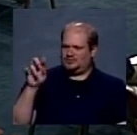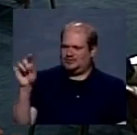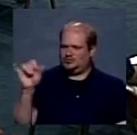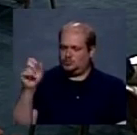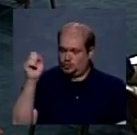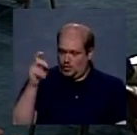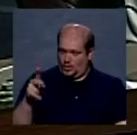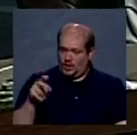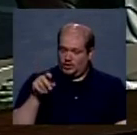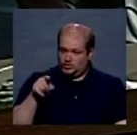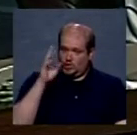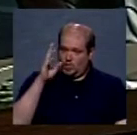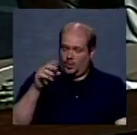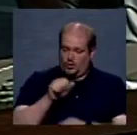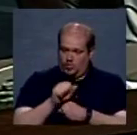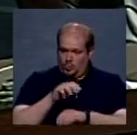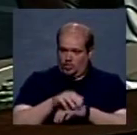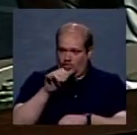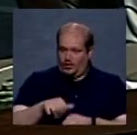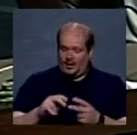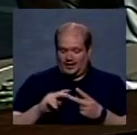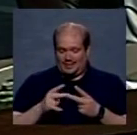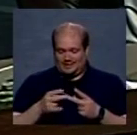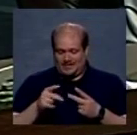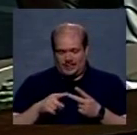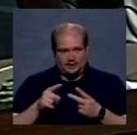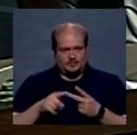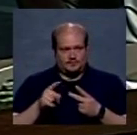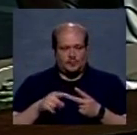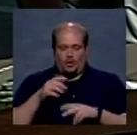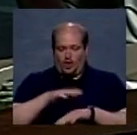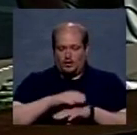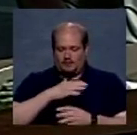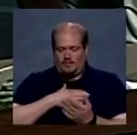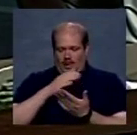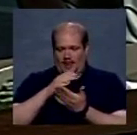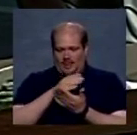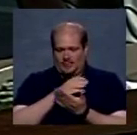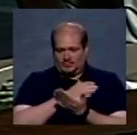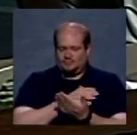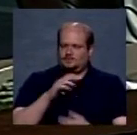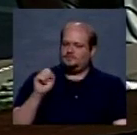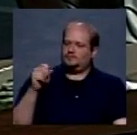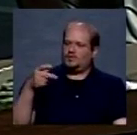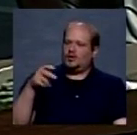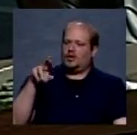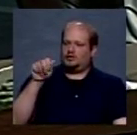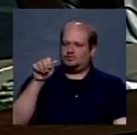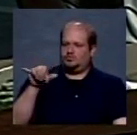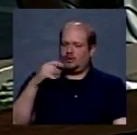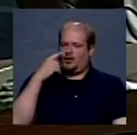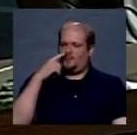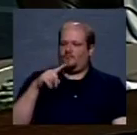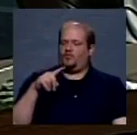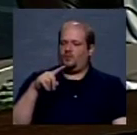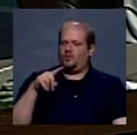so you're going to work on that. The second item on my list is the spraying of